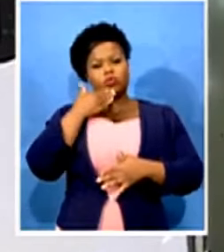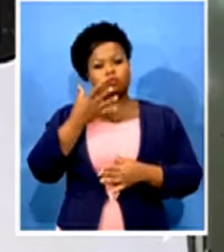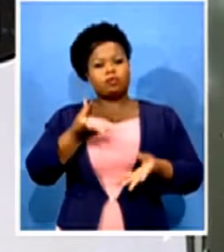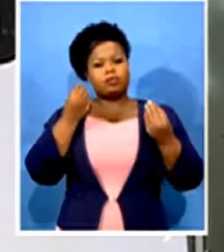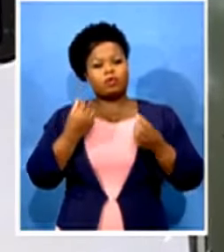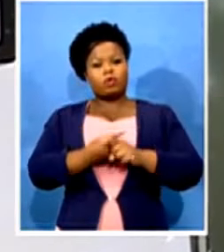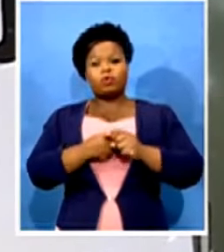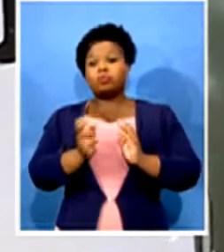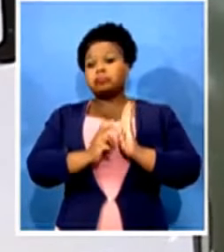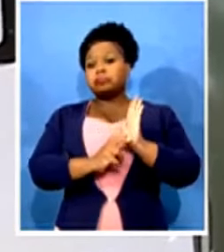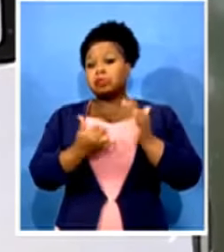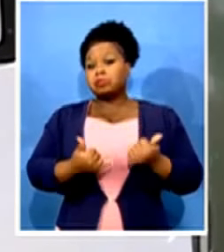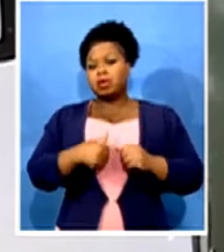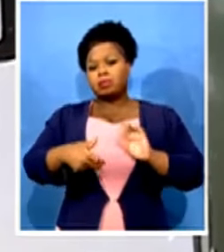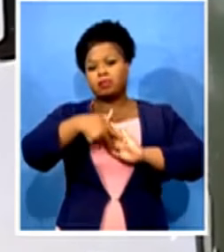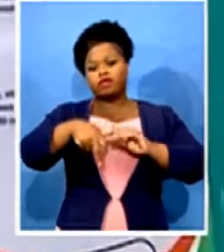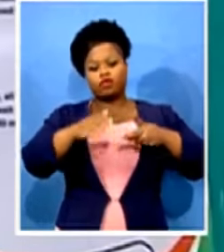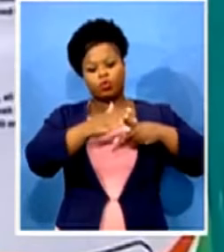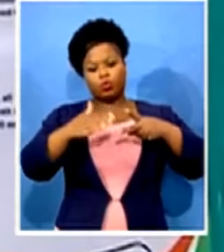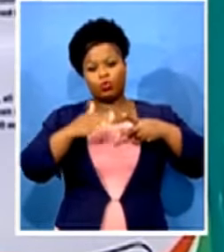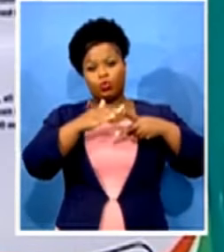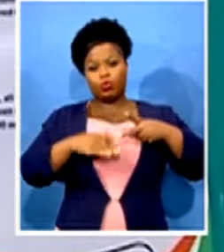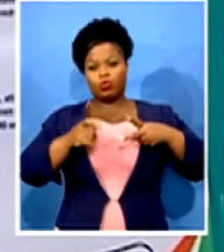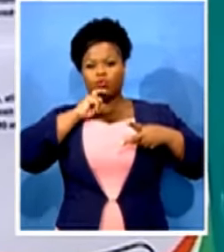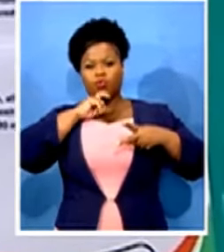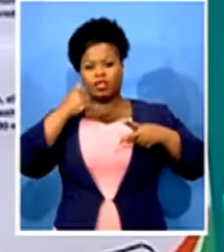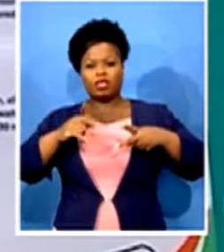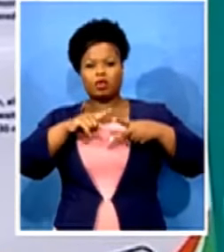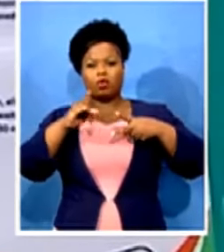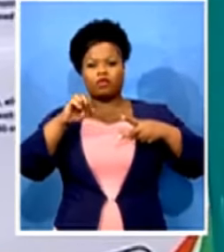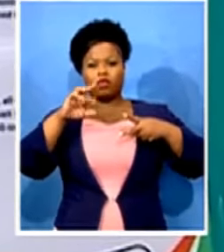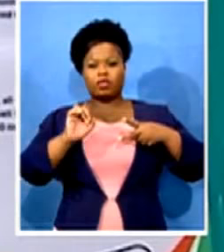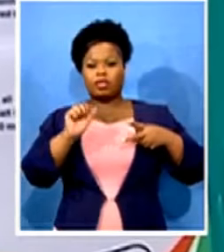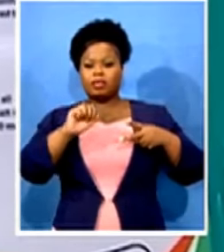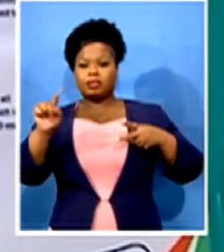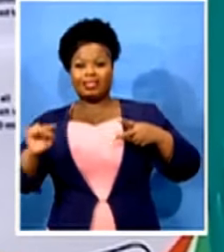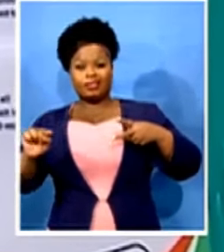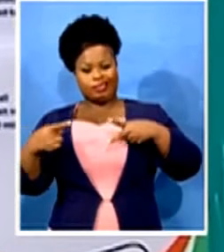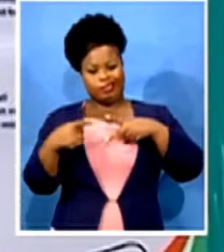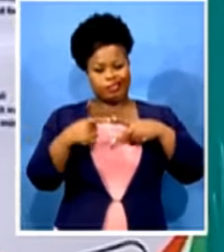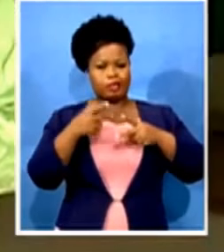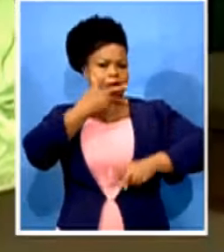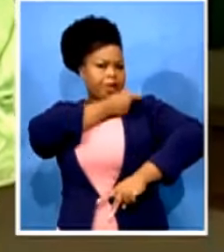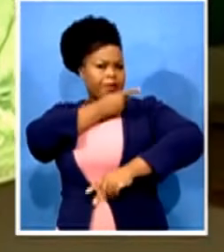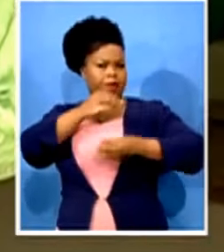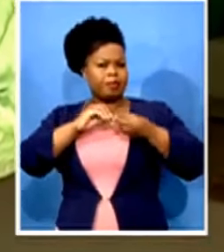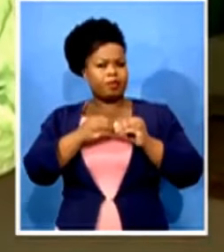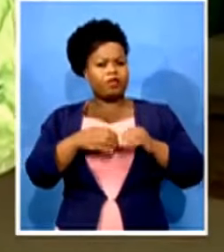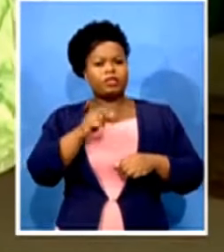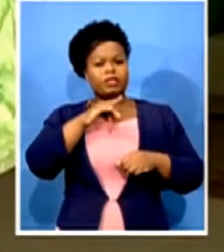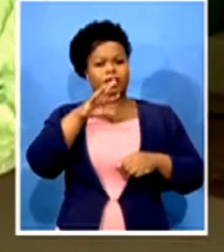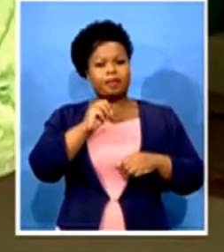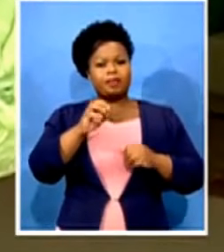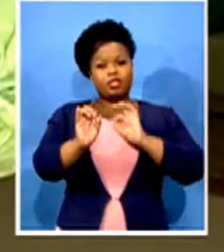for emergency use, the Oxford AstraZeneca jab, which is being bulk produced by the Serum Institute here, and the locally developed